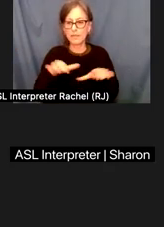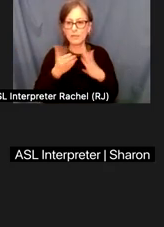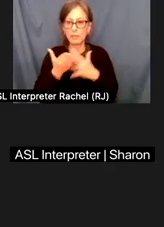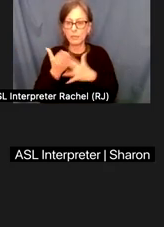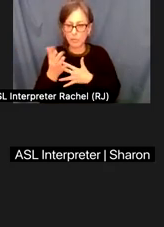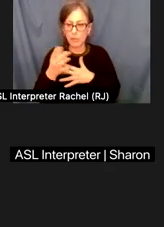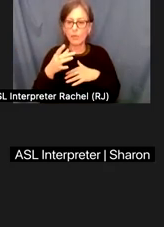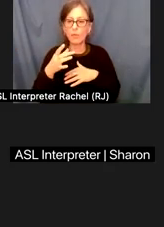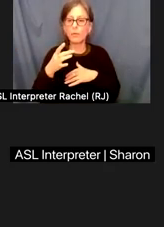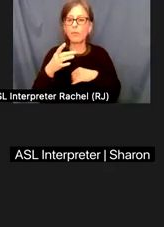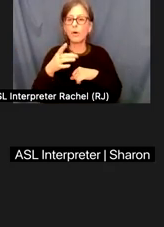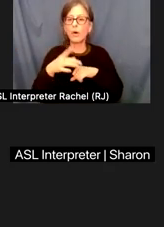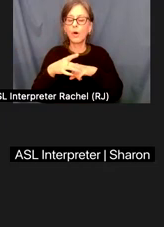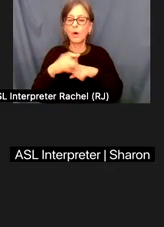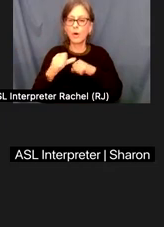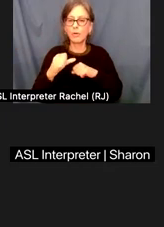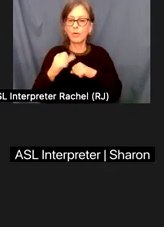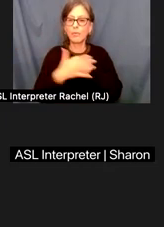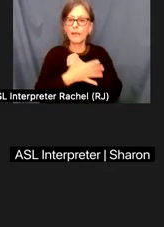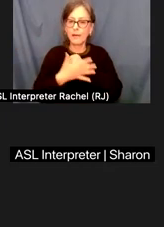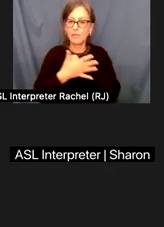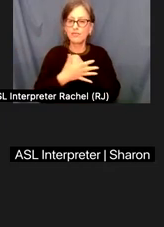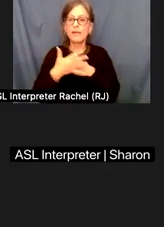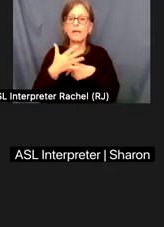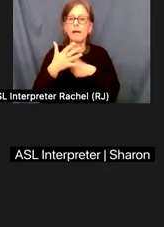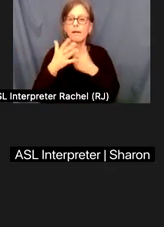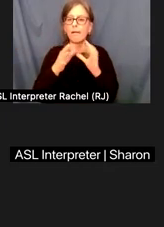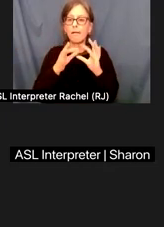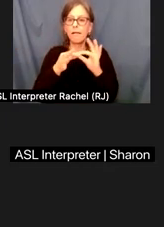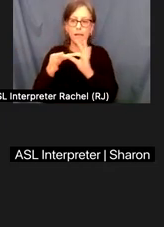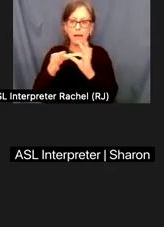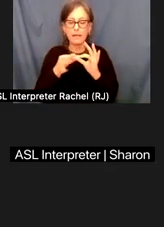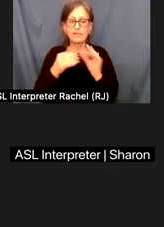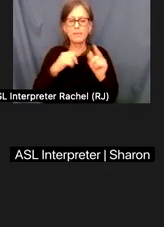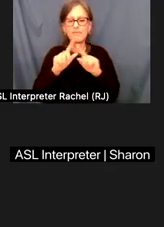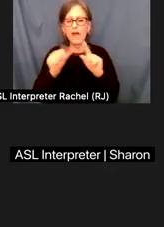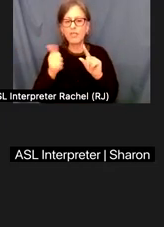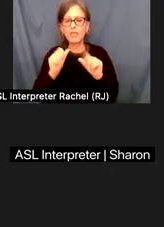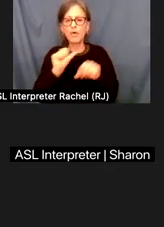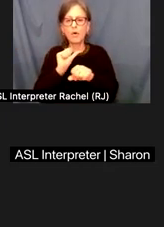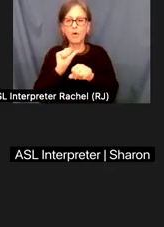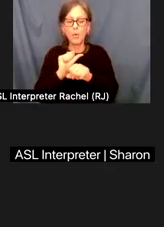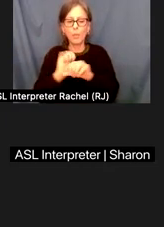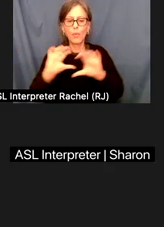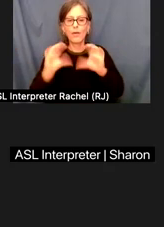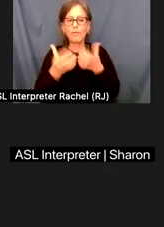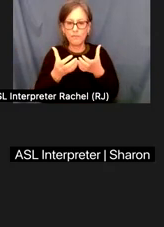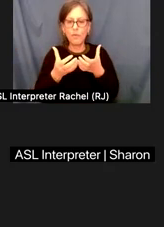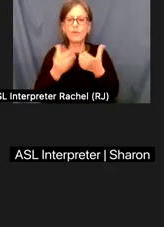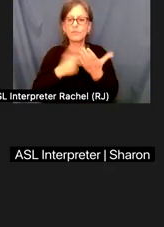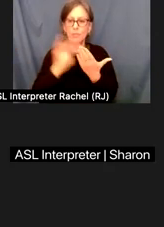Country Alliance. We also have education and workforce programs to develop the next generation of earthquake